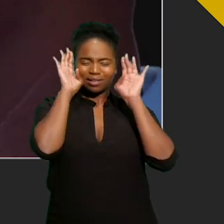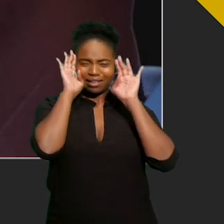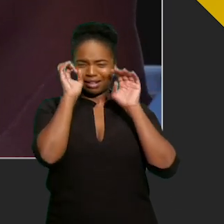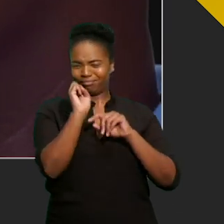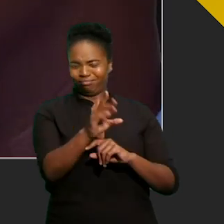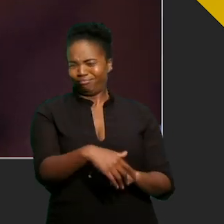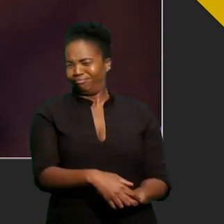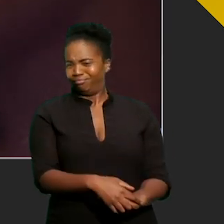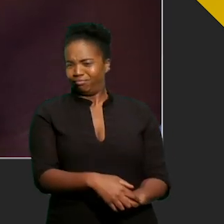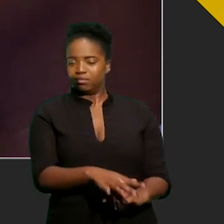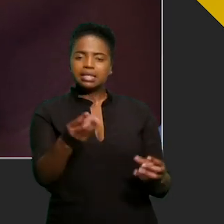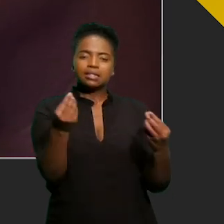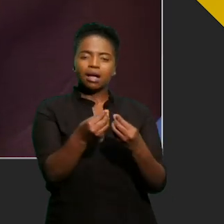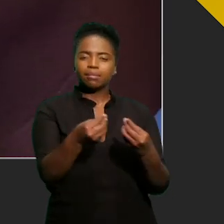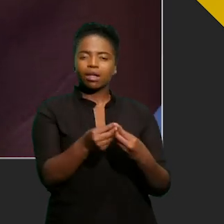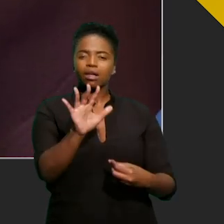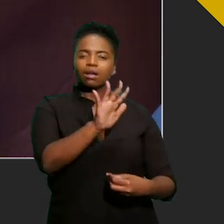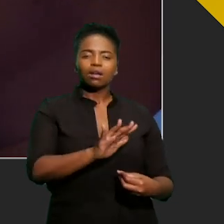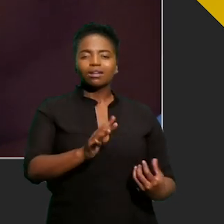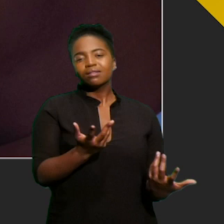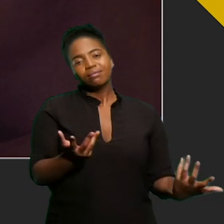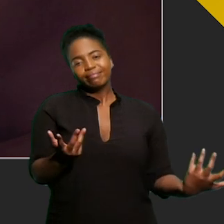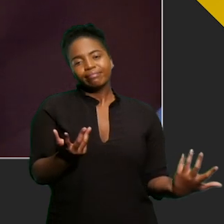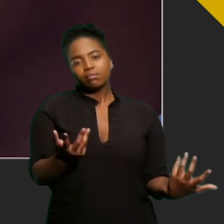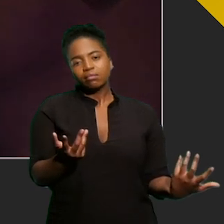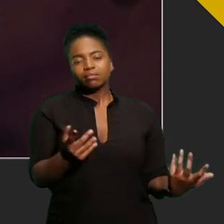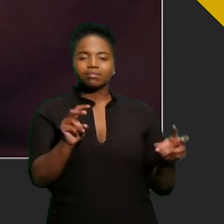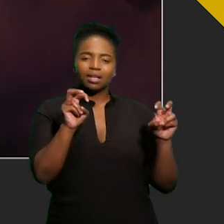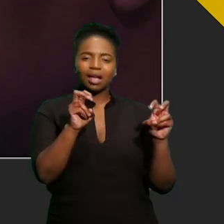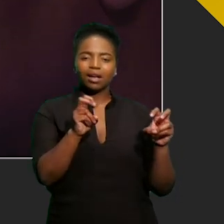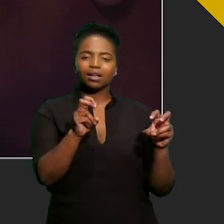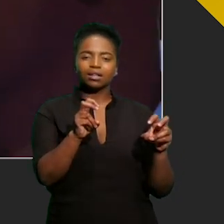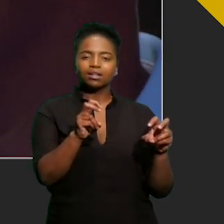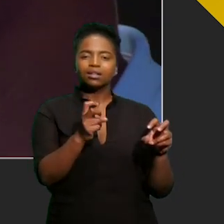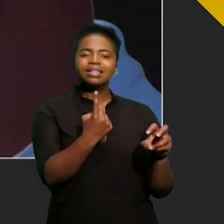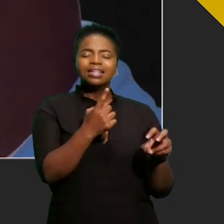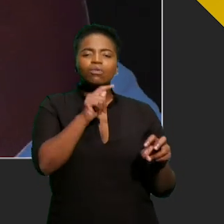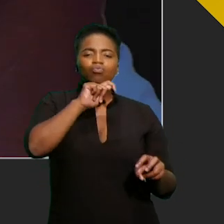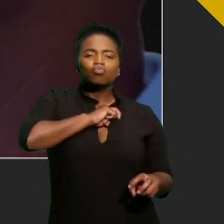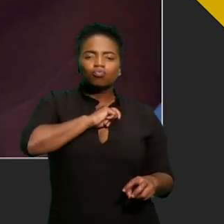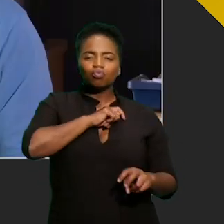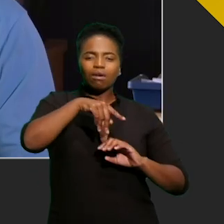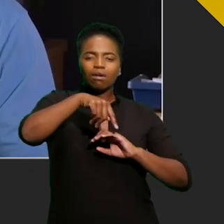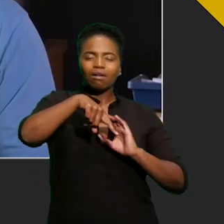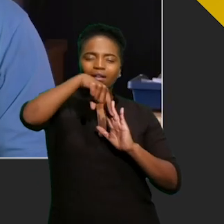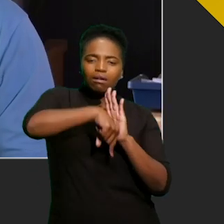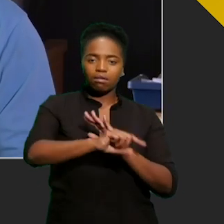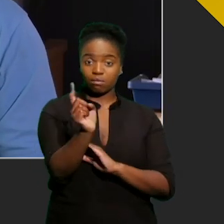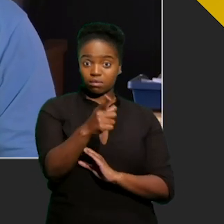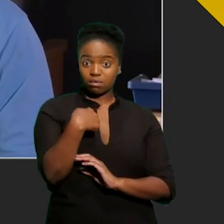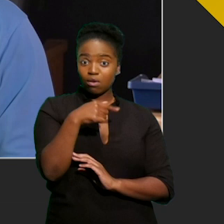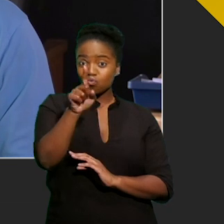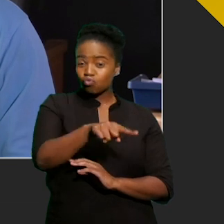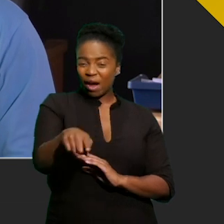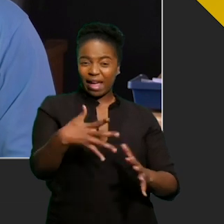salt. Gimina is just something to find a span, and then we just have to follow up and see what's going on. It will be wrong of